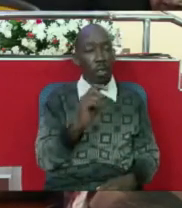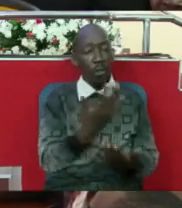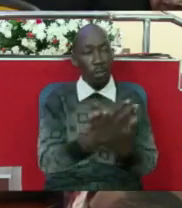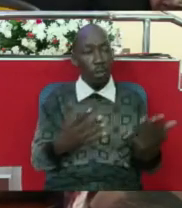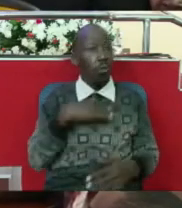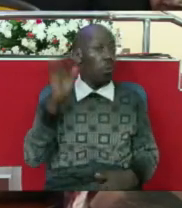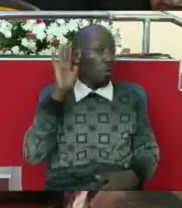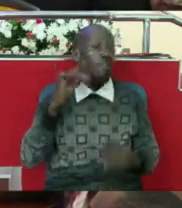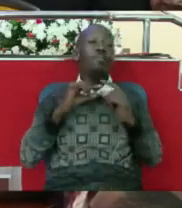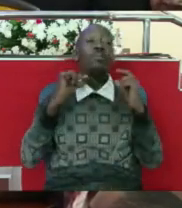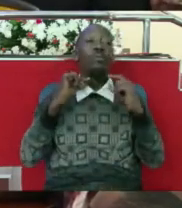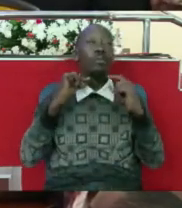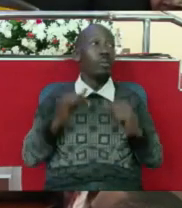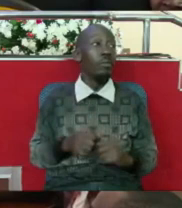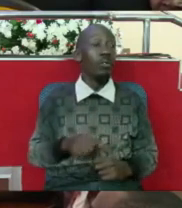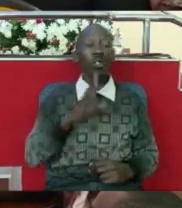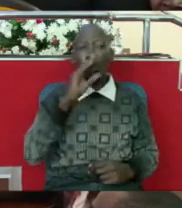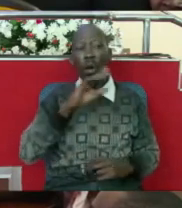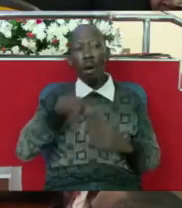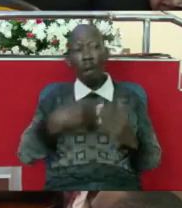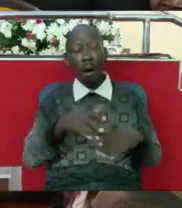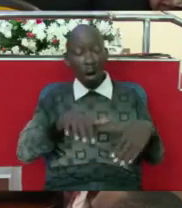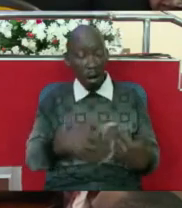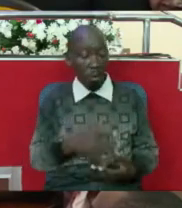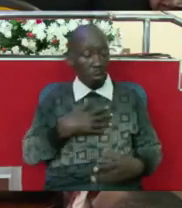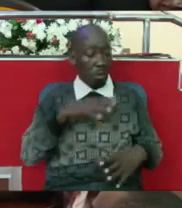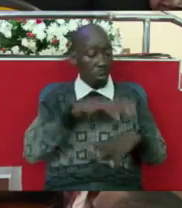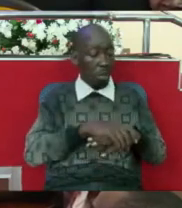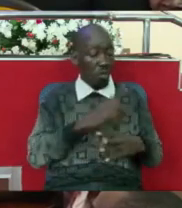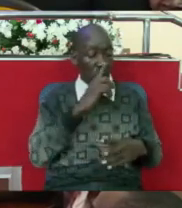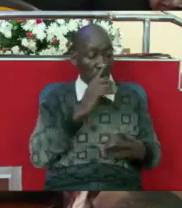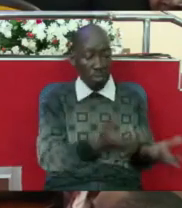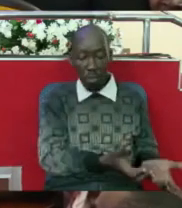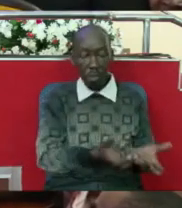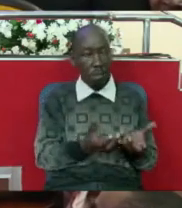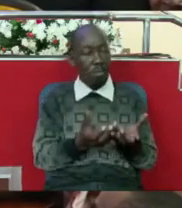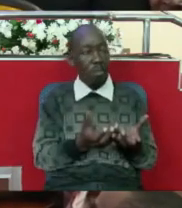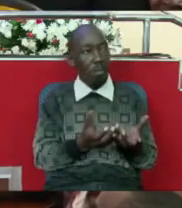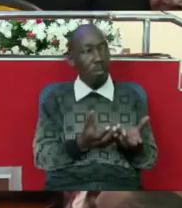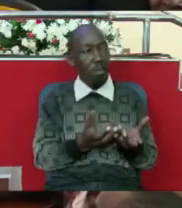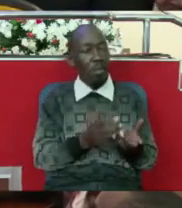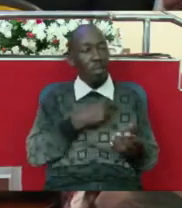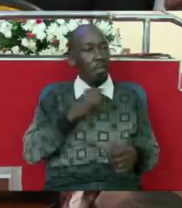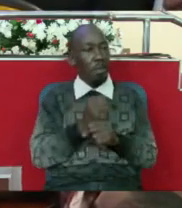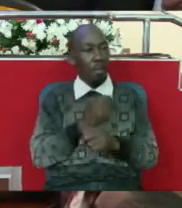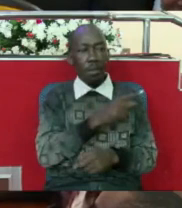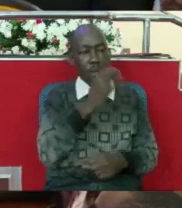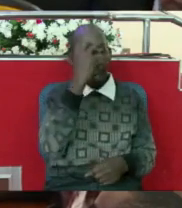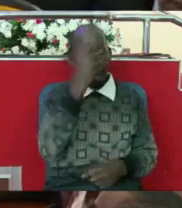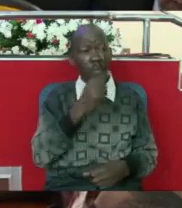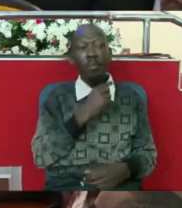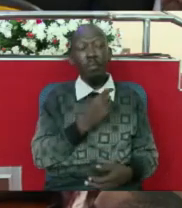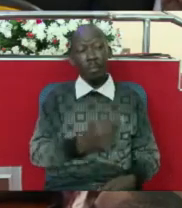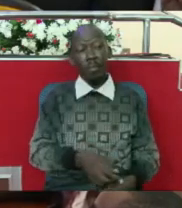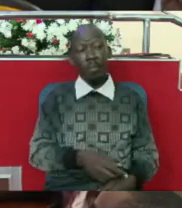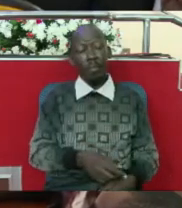preachers talk about how he took that baby home. Na inanikasirisha kuona mhubiri akisema vile Mungu